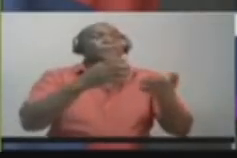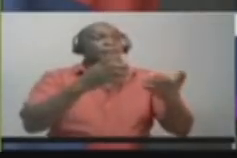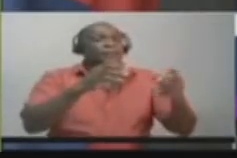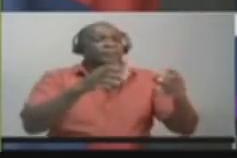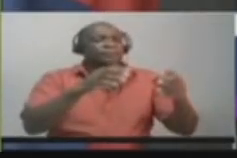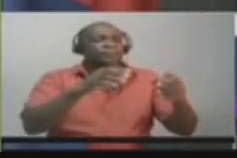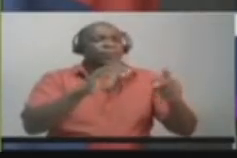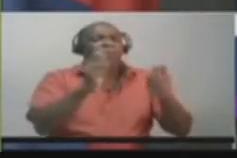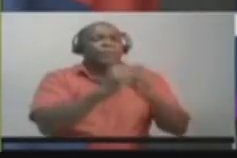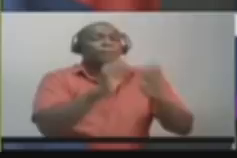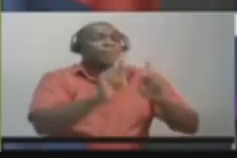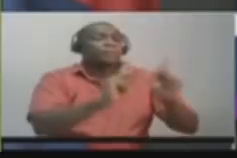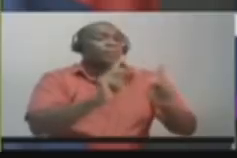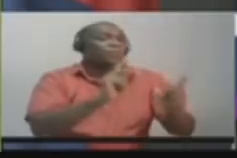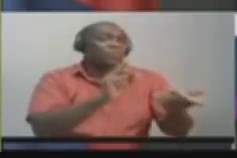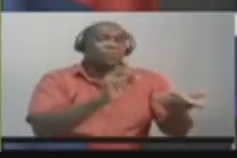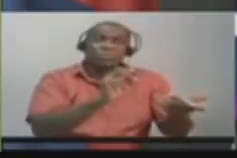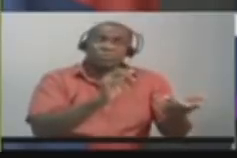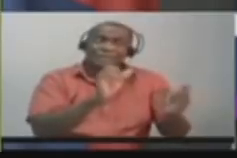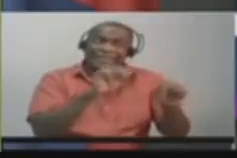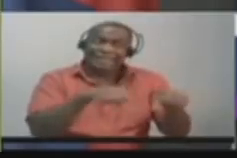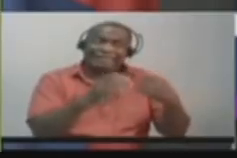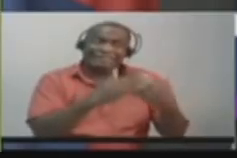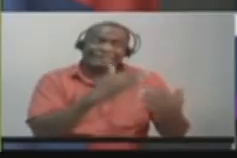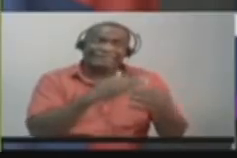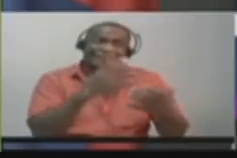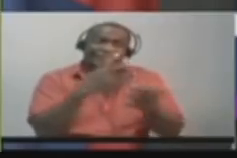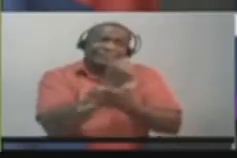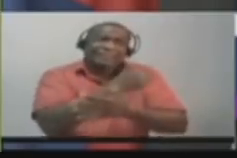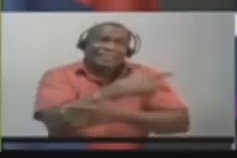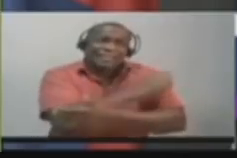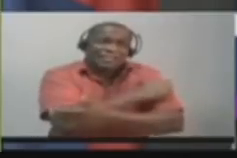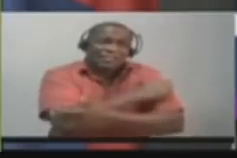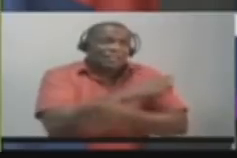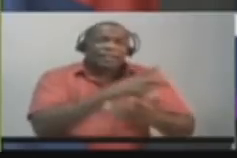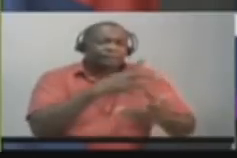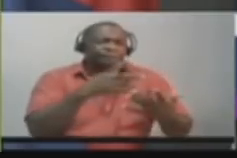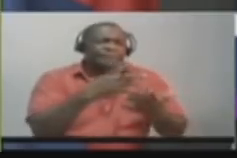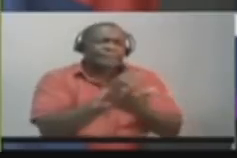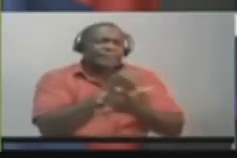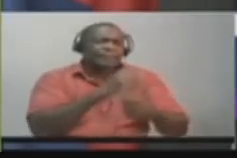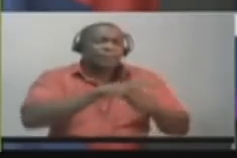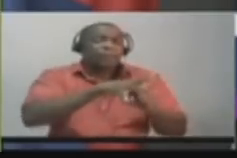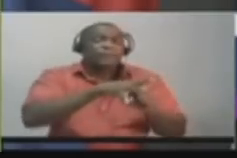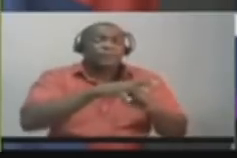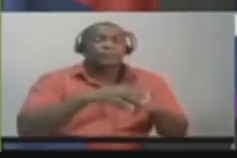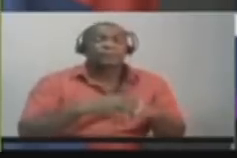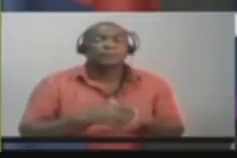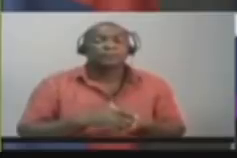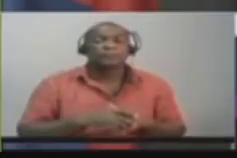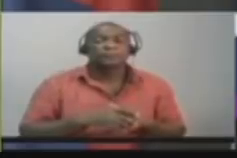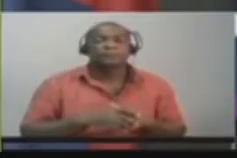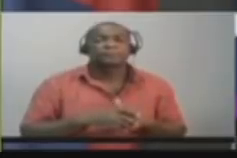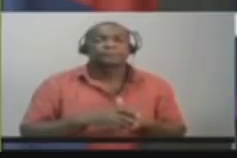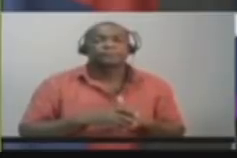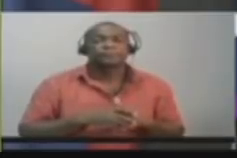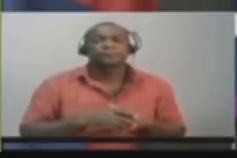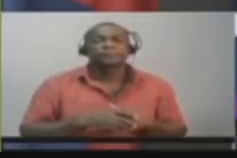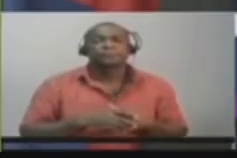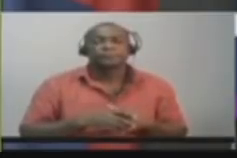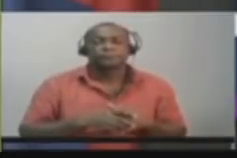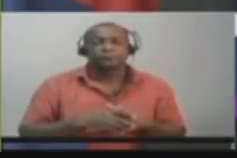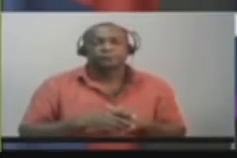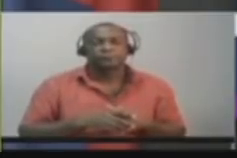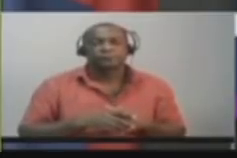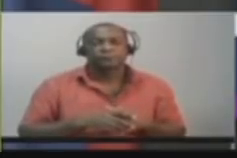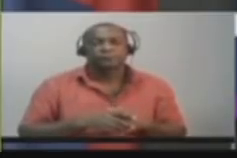people. Not 100%, because we have seen instances where the vaccine has